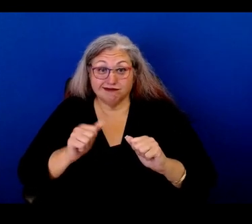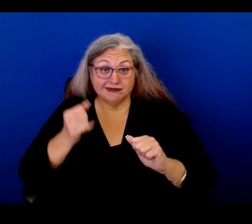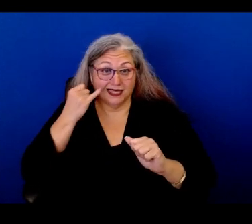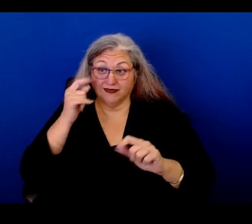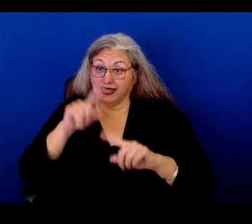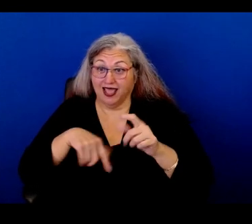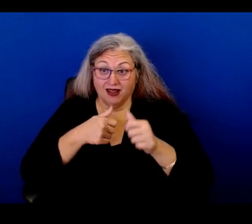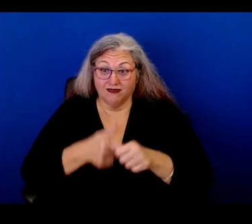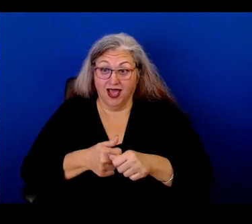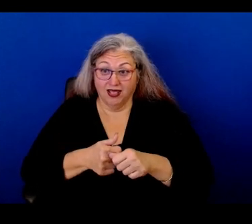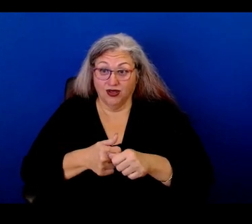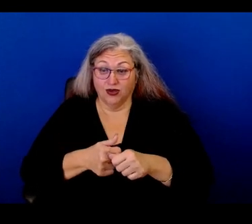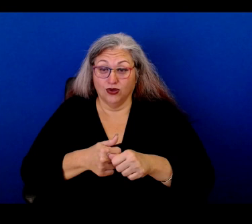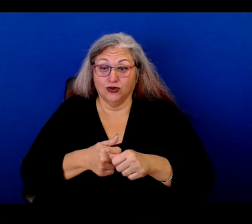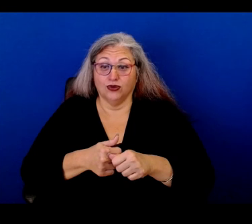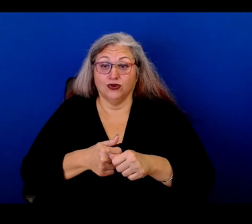follow,